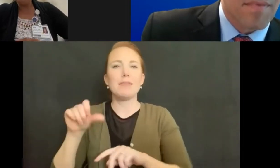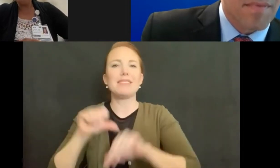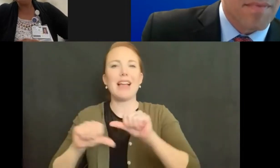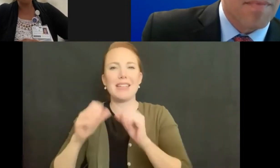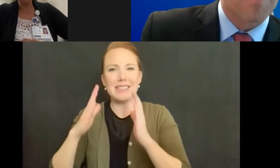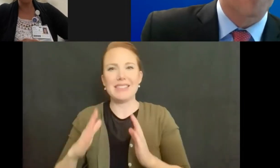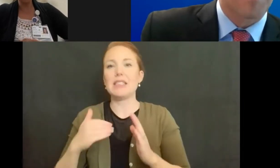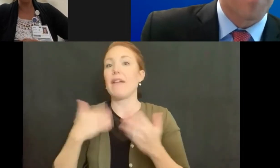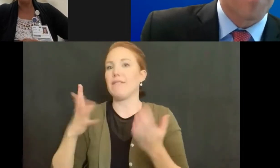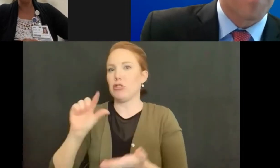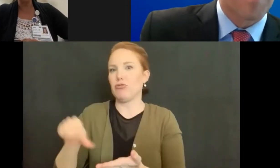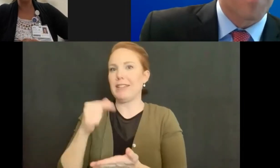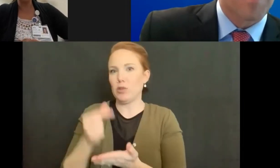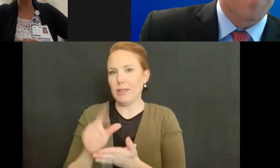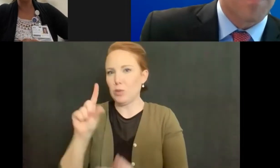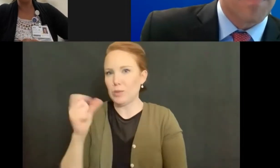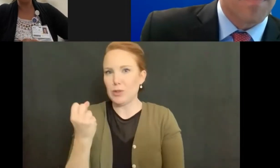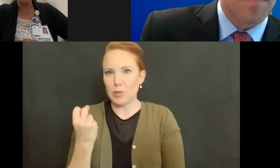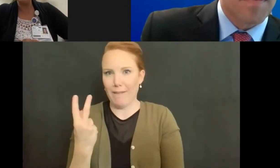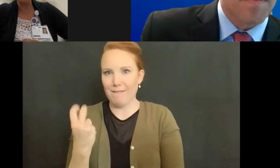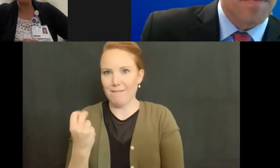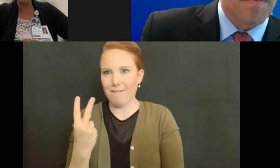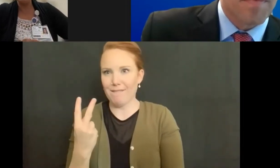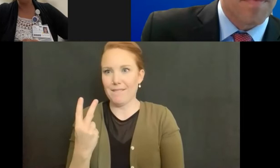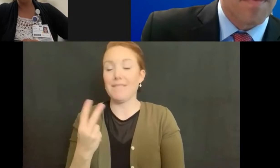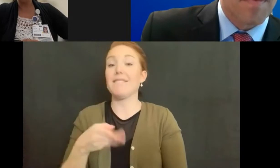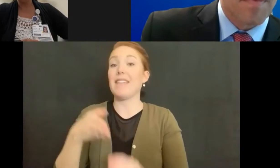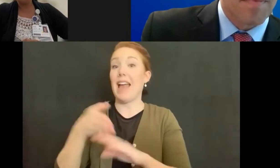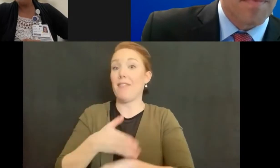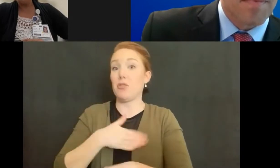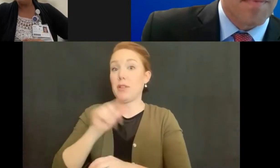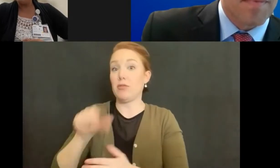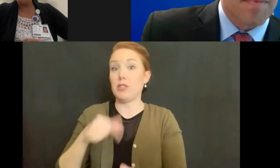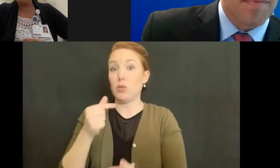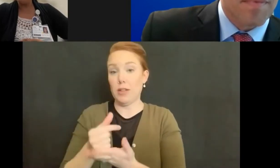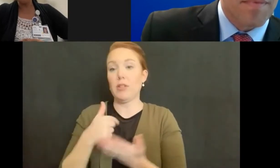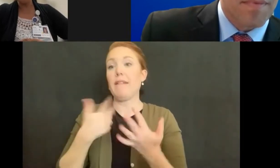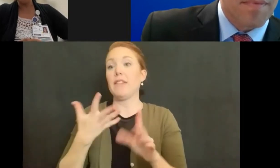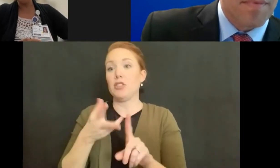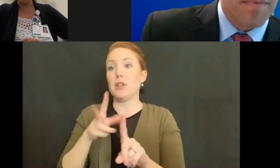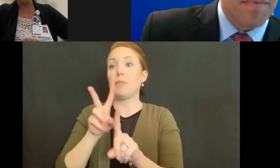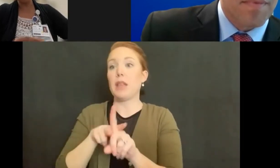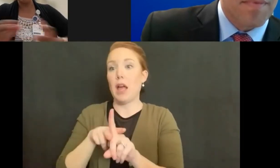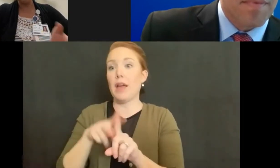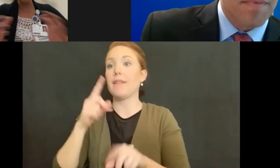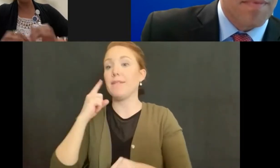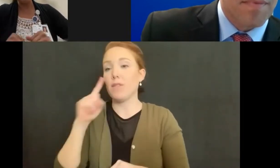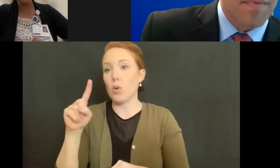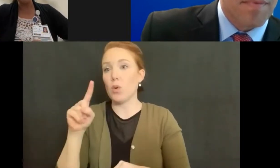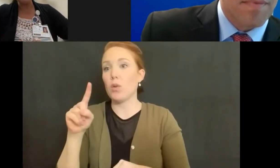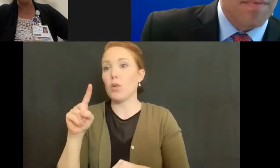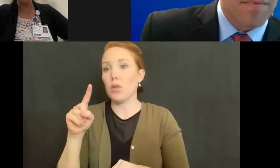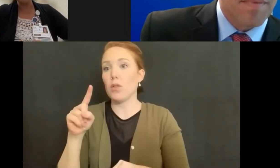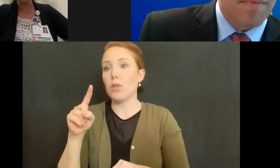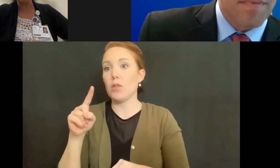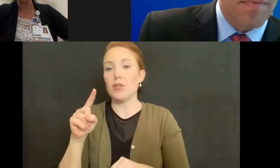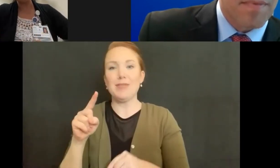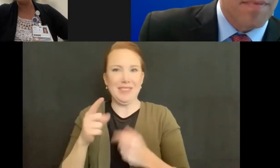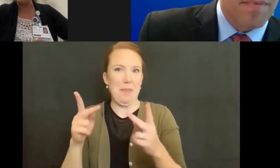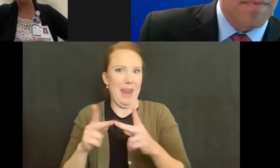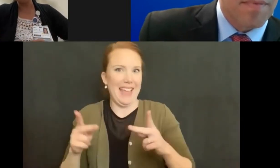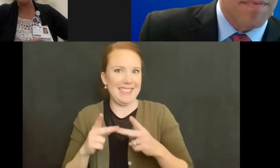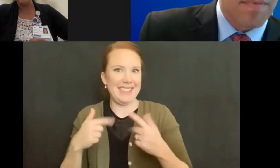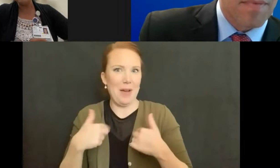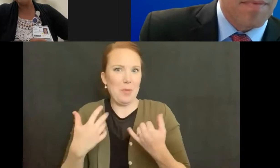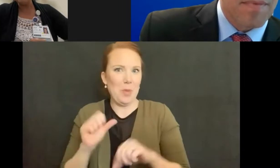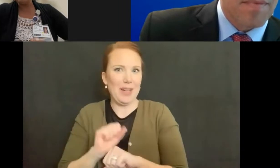2012. After my graduation, I applied for the workplace I'm working currently, which is the